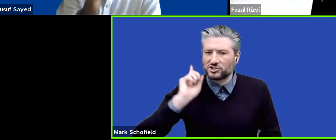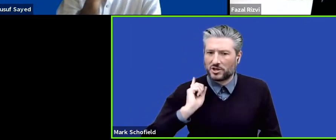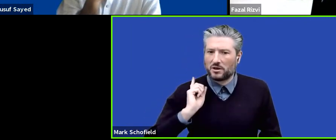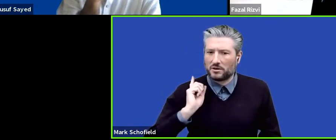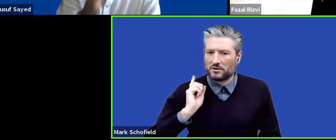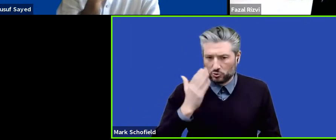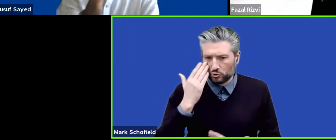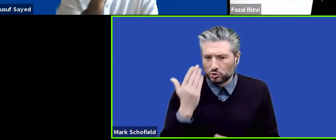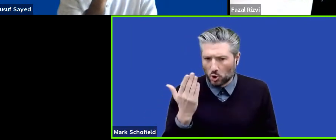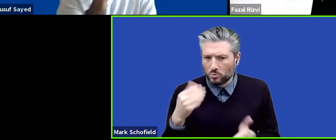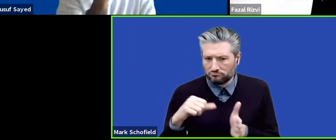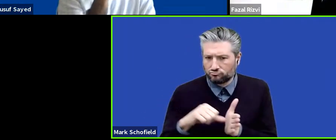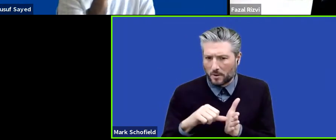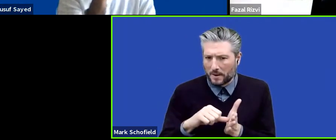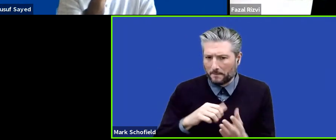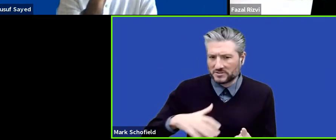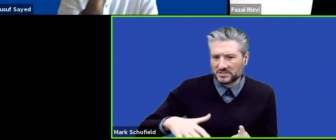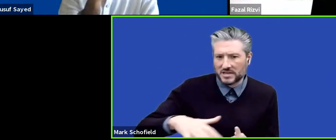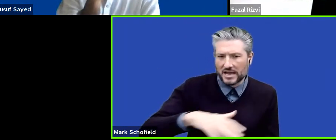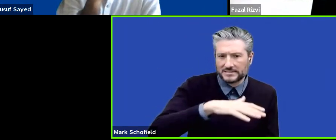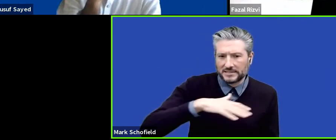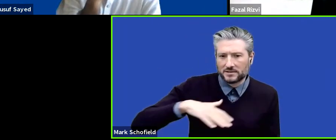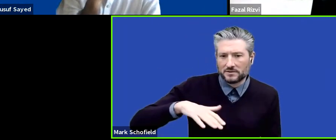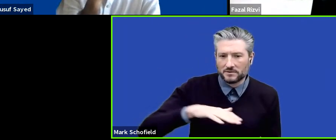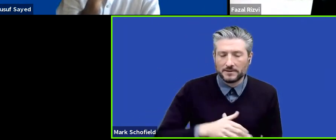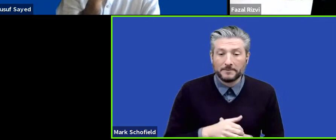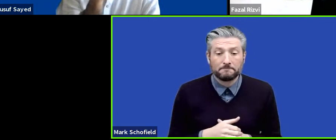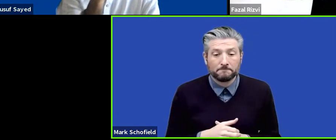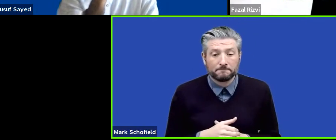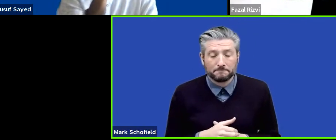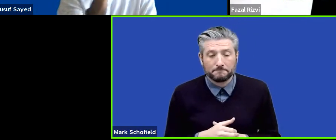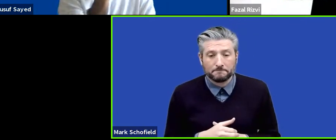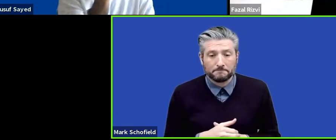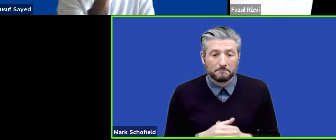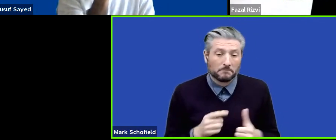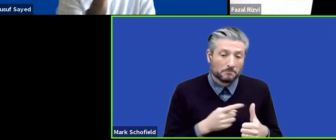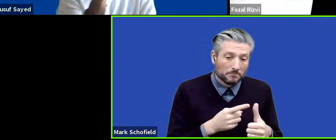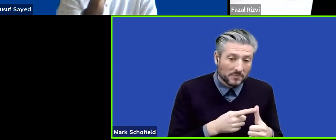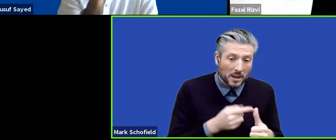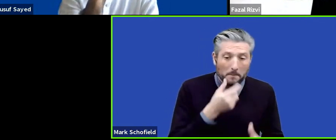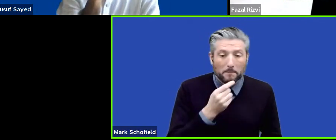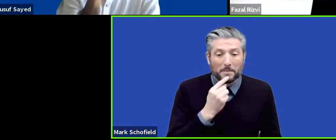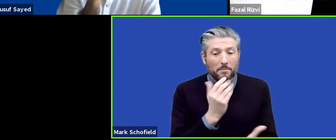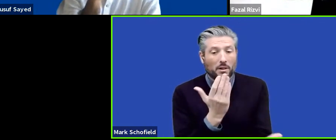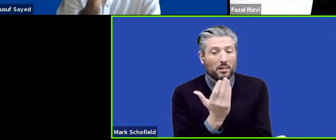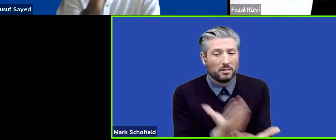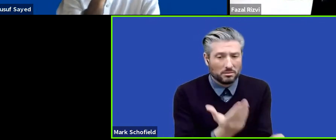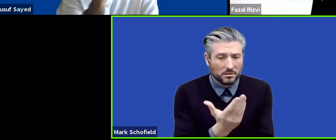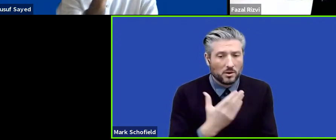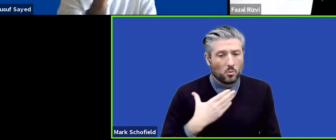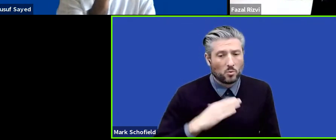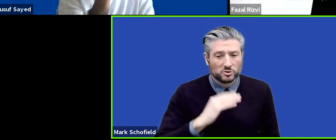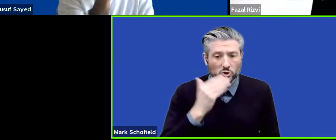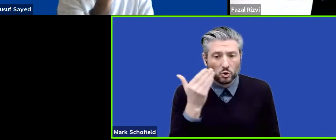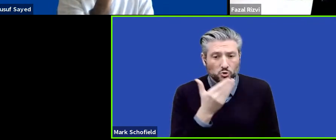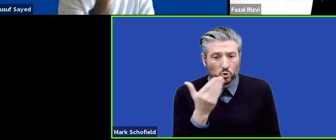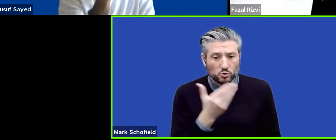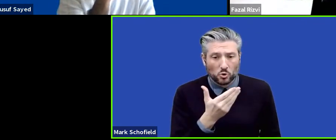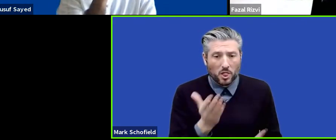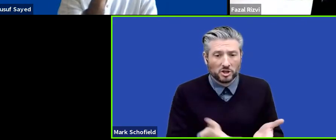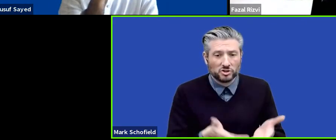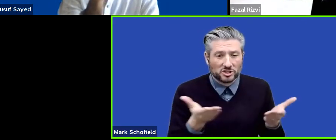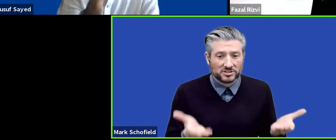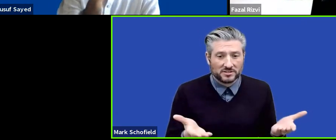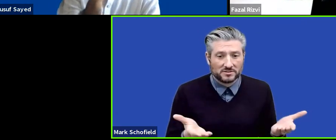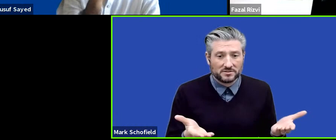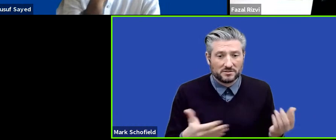one level, there's been the calls for social justice in education, the call for decolonization of education in South Africa